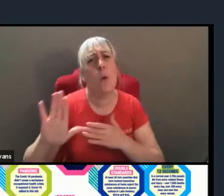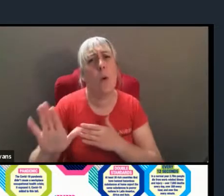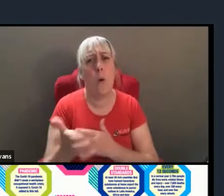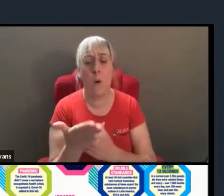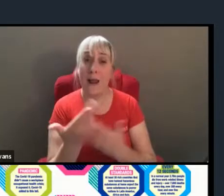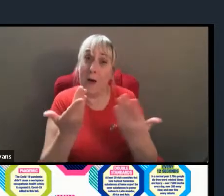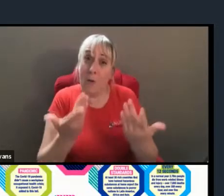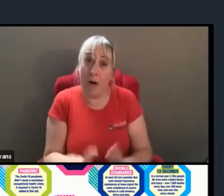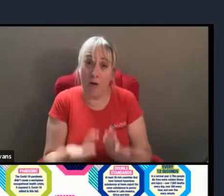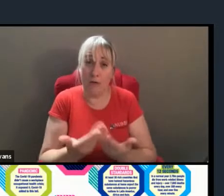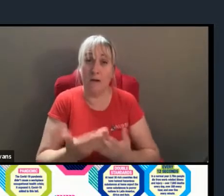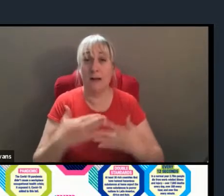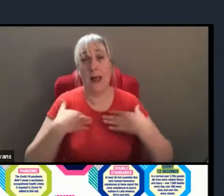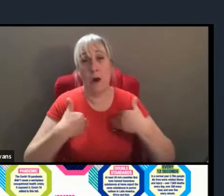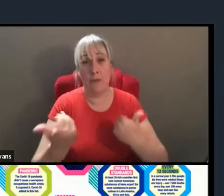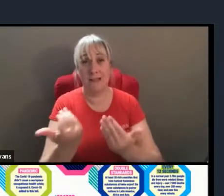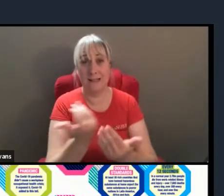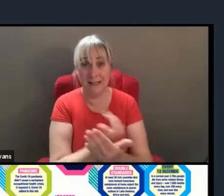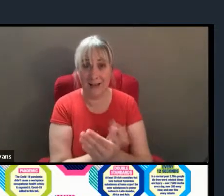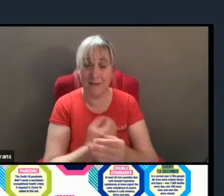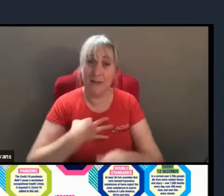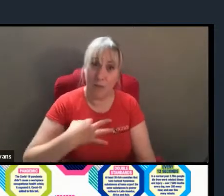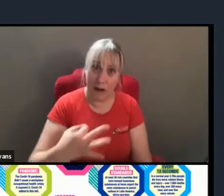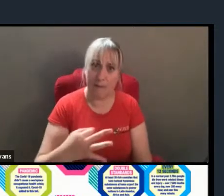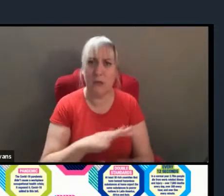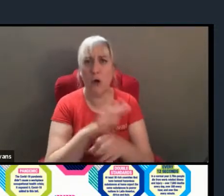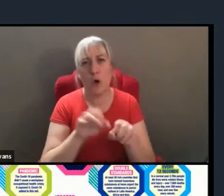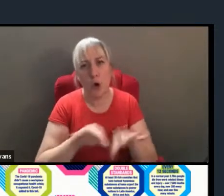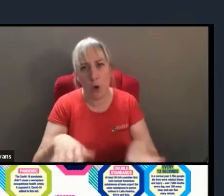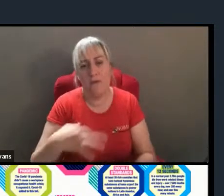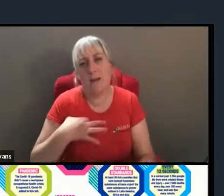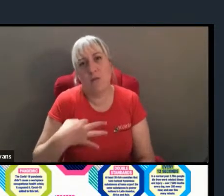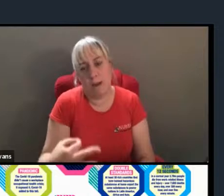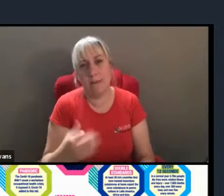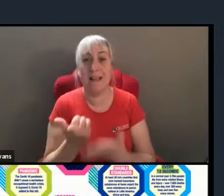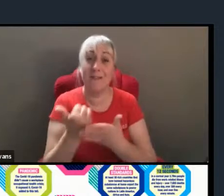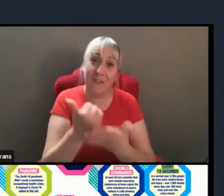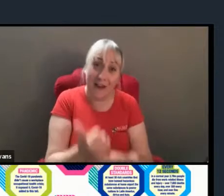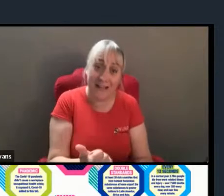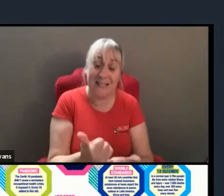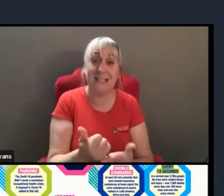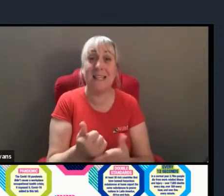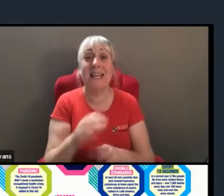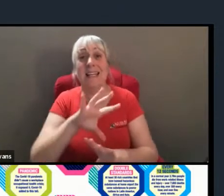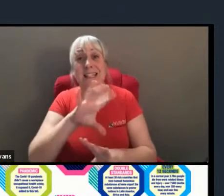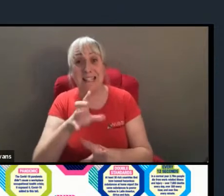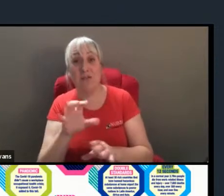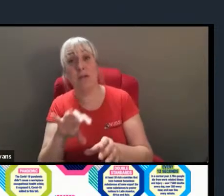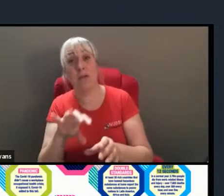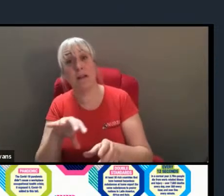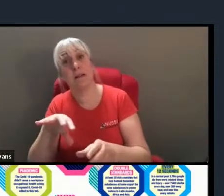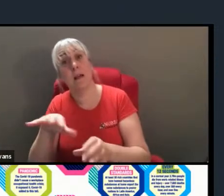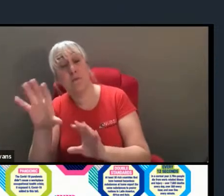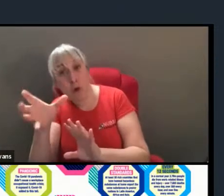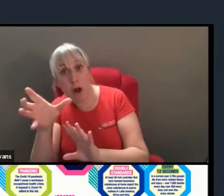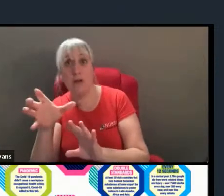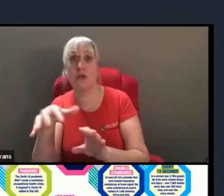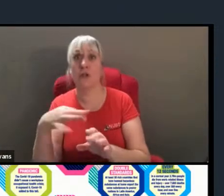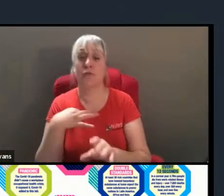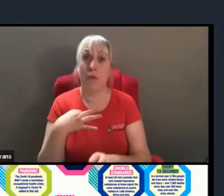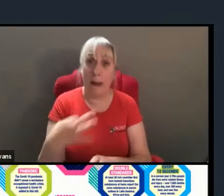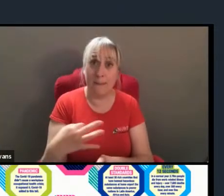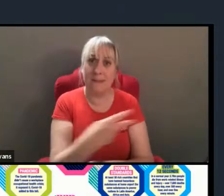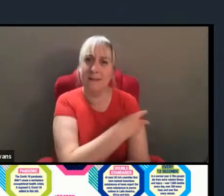health and safety reps, COVID reps, advisors, organising forum members, district and branch officers and staff whose safety work